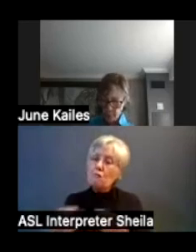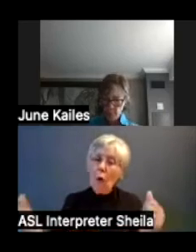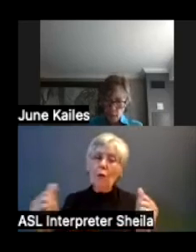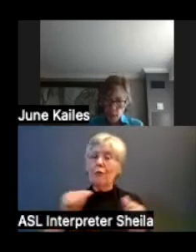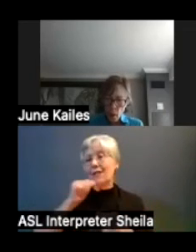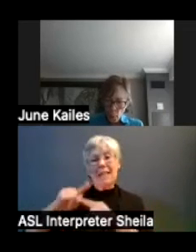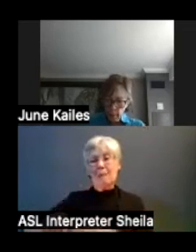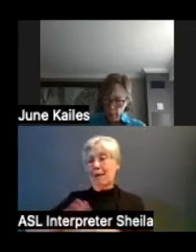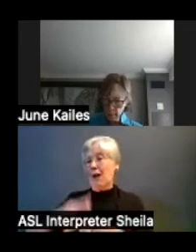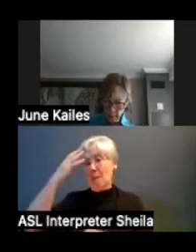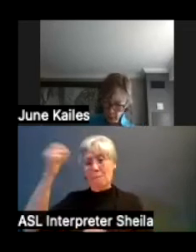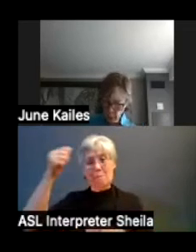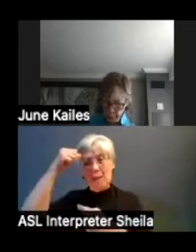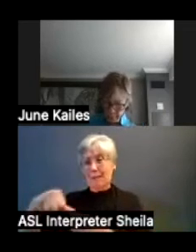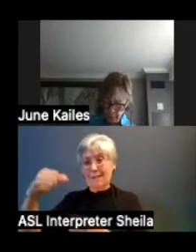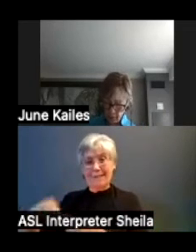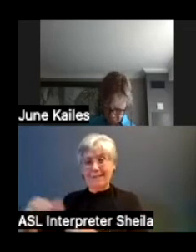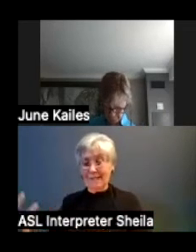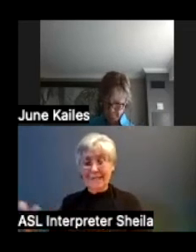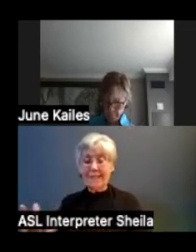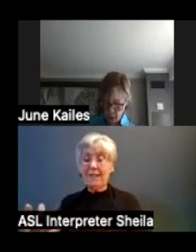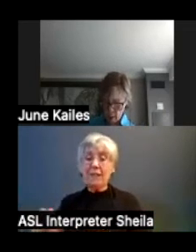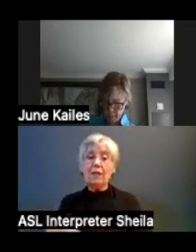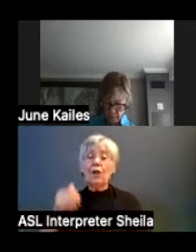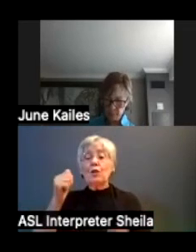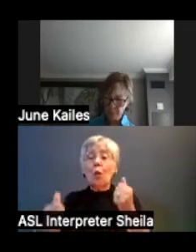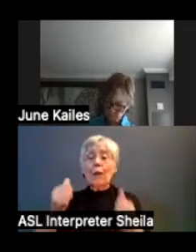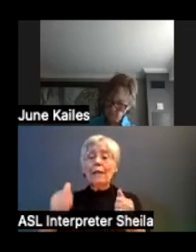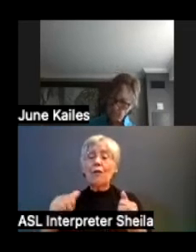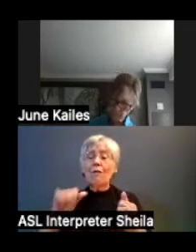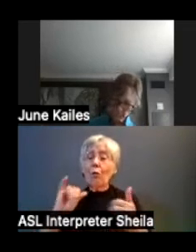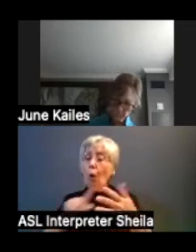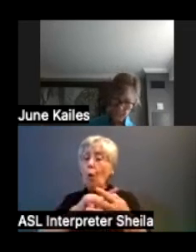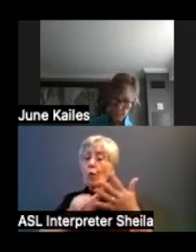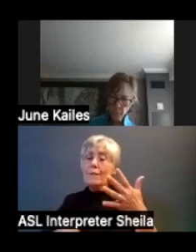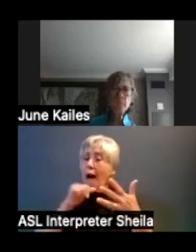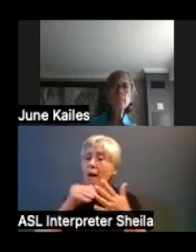So, which of these constraints are not common?